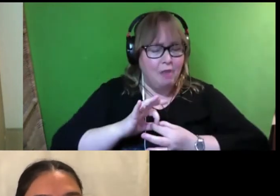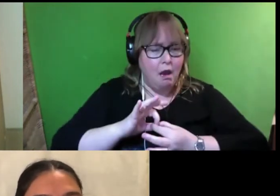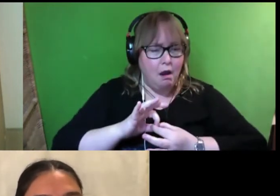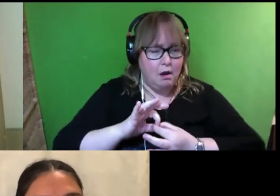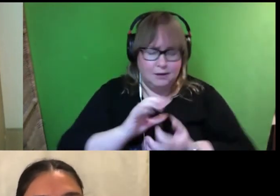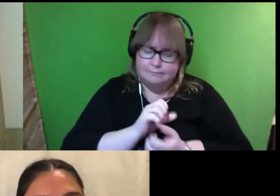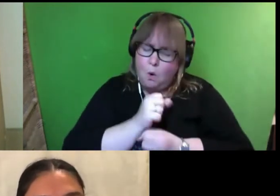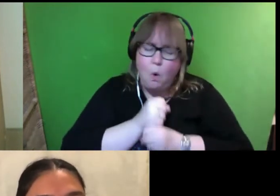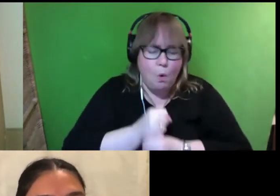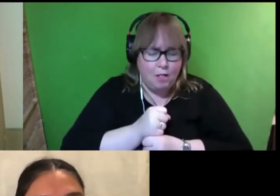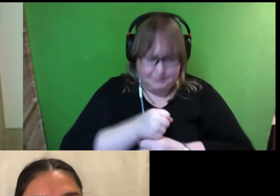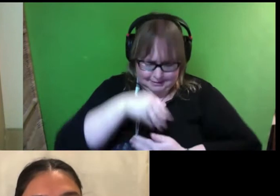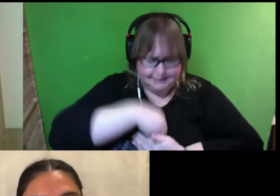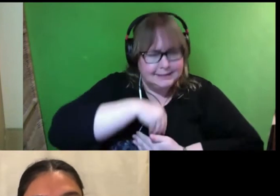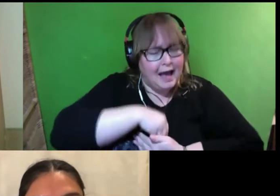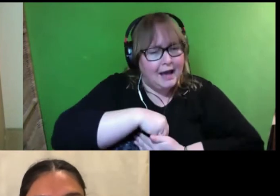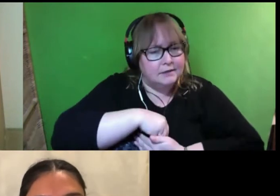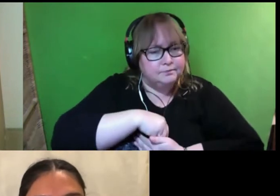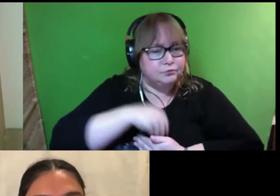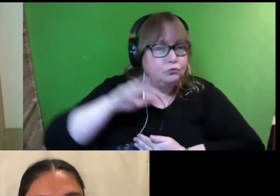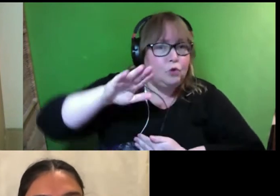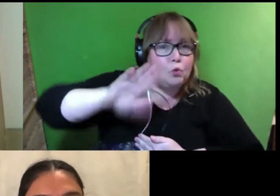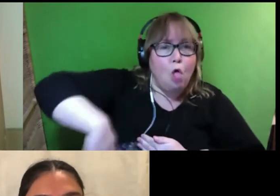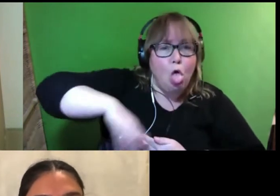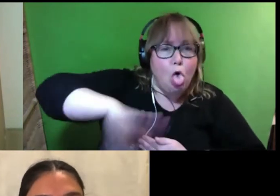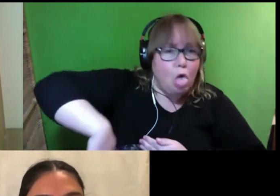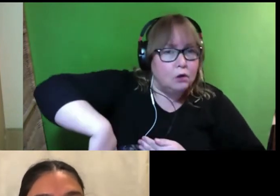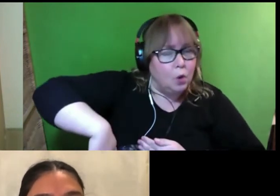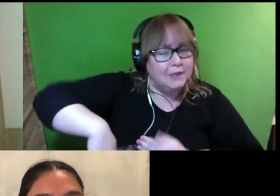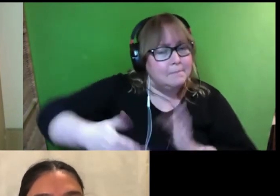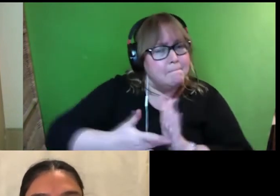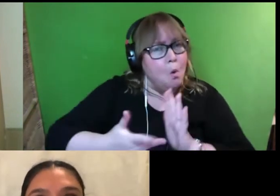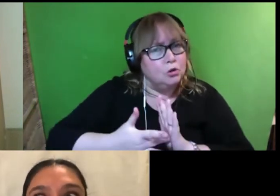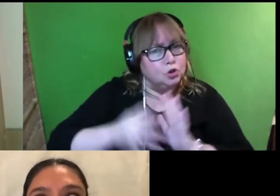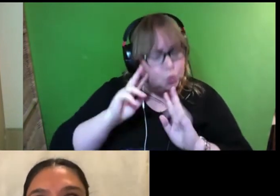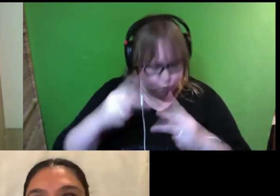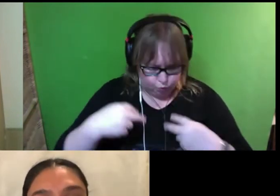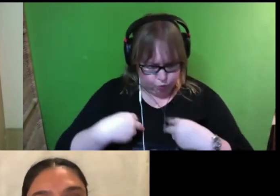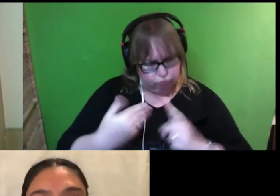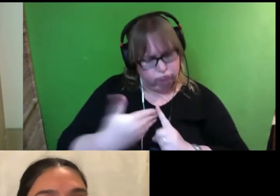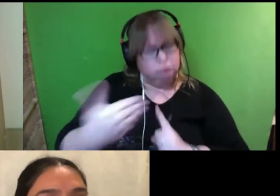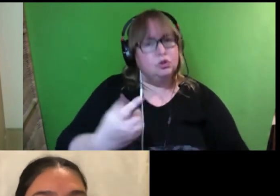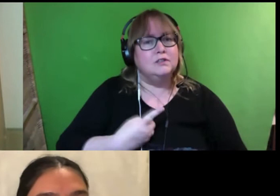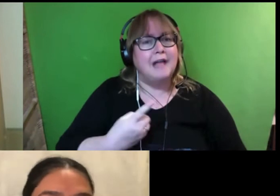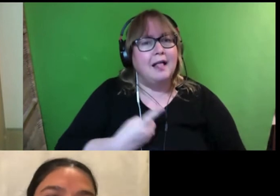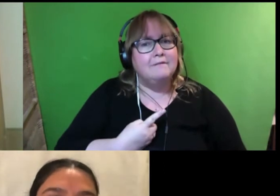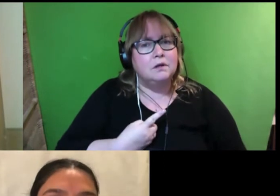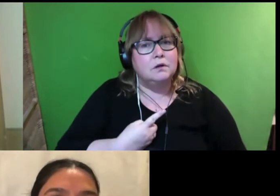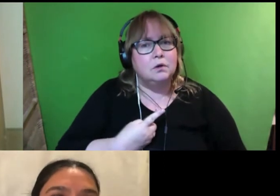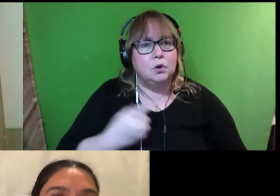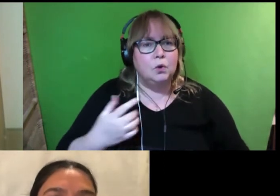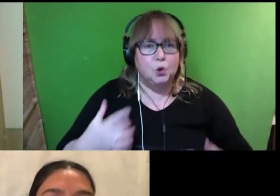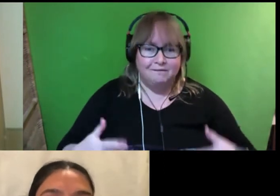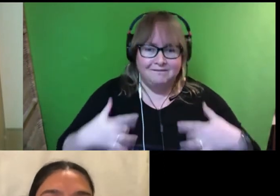I've been trying to pay more attention to my nervous system and to understand when I kind of go into this fight or flight